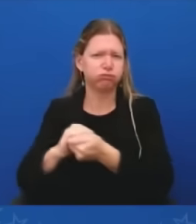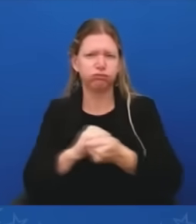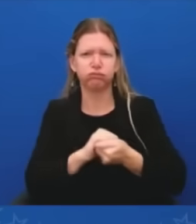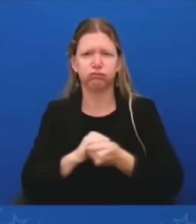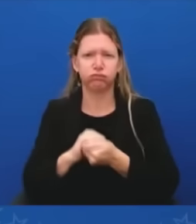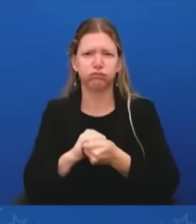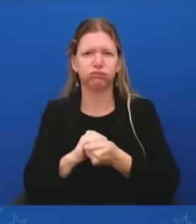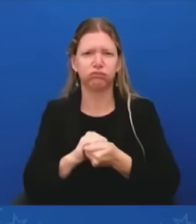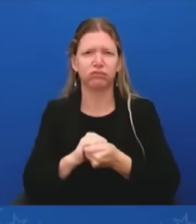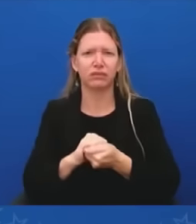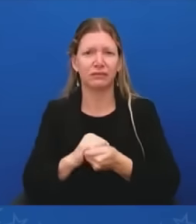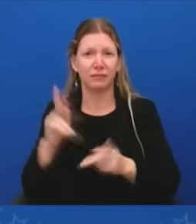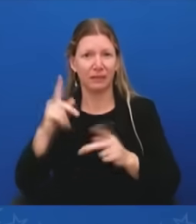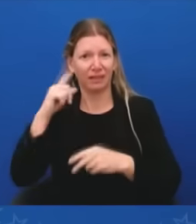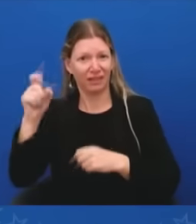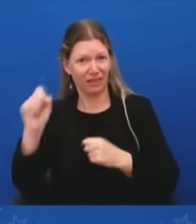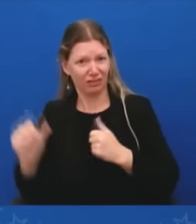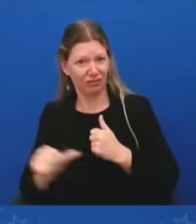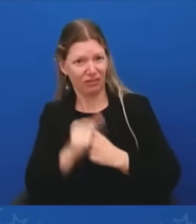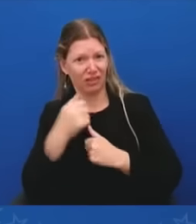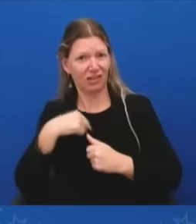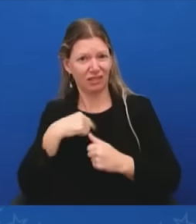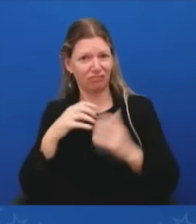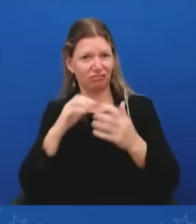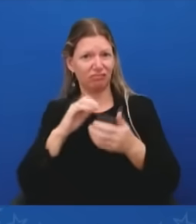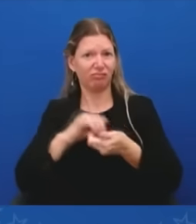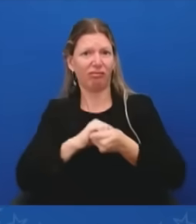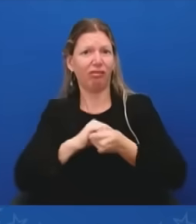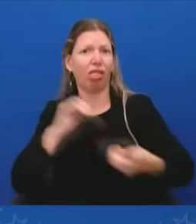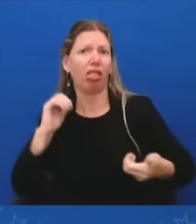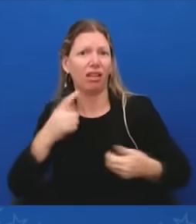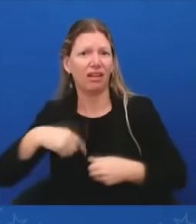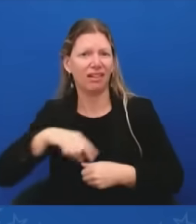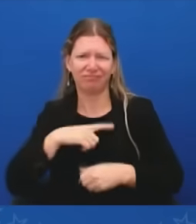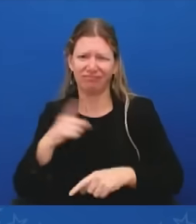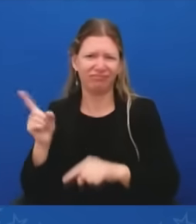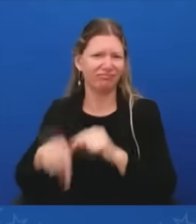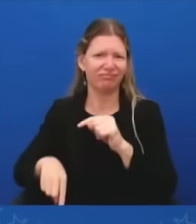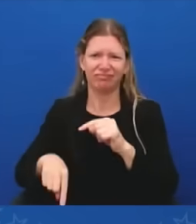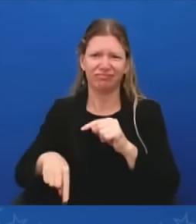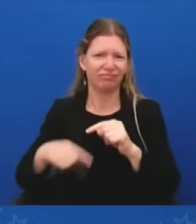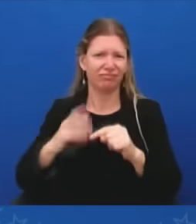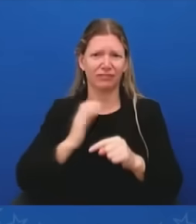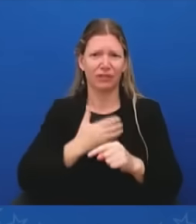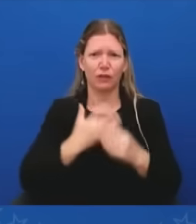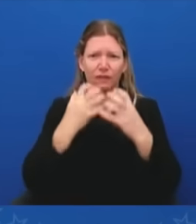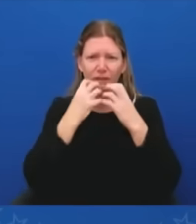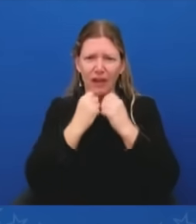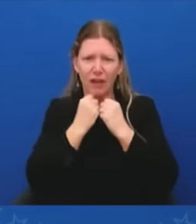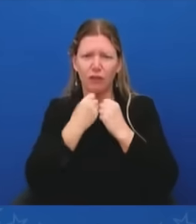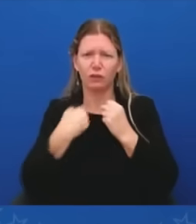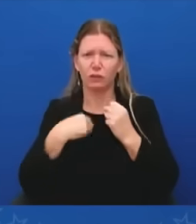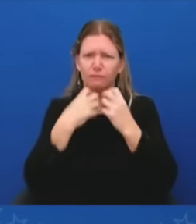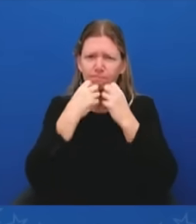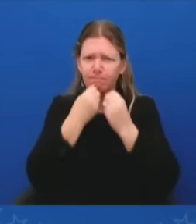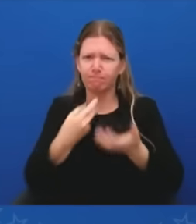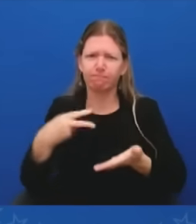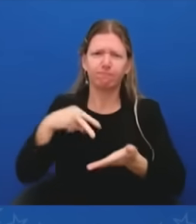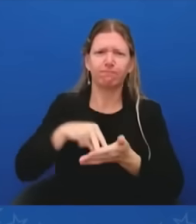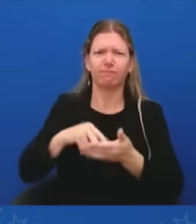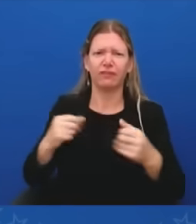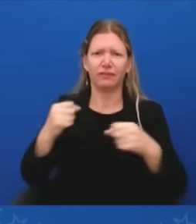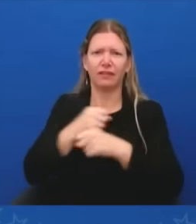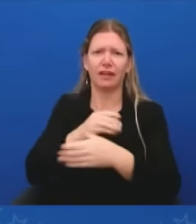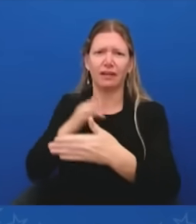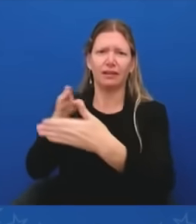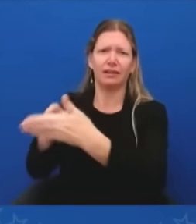values by standing up to tyrants and safeguarding the peace,by protecting freedom and openness. Thanks to the U.S.